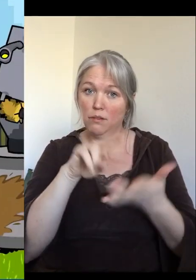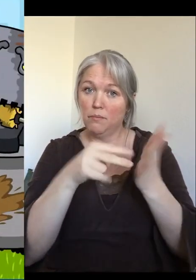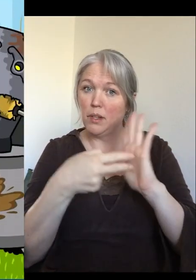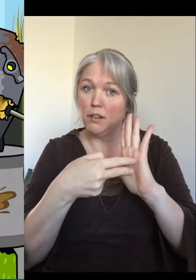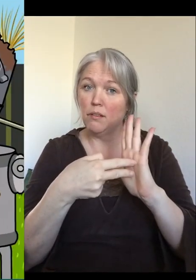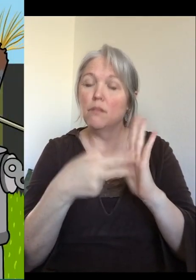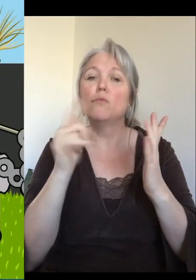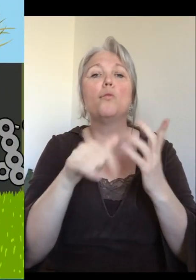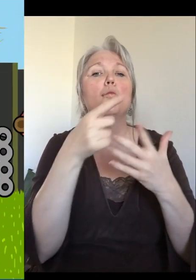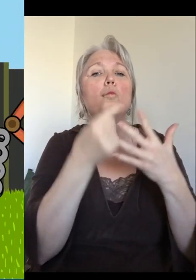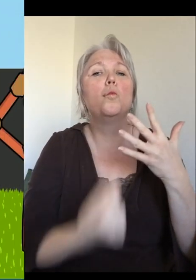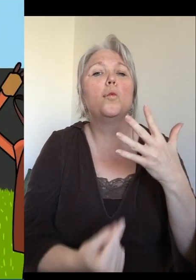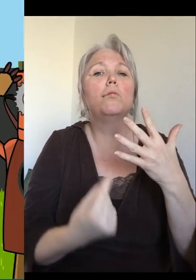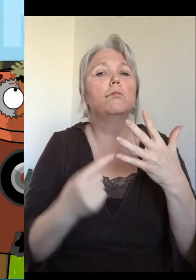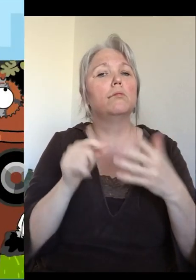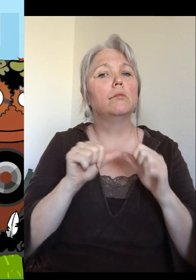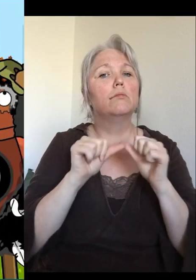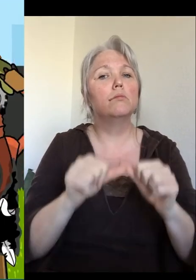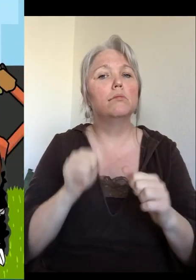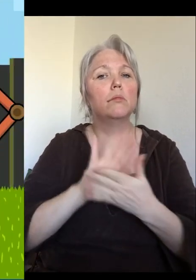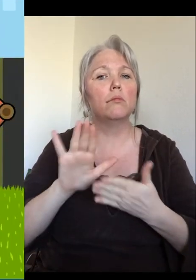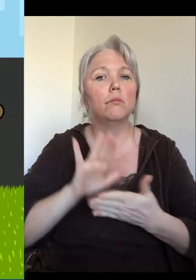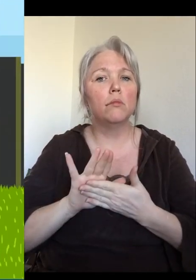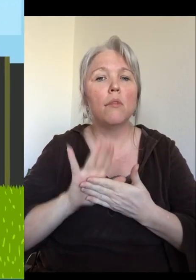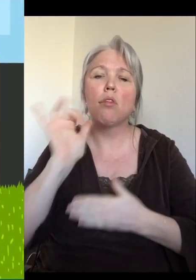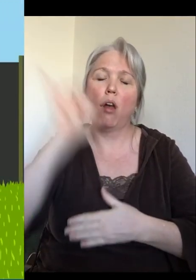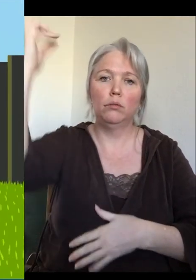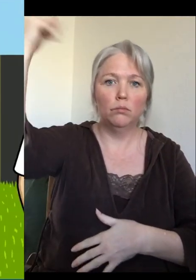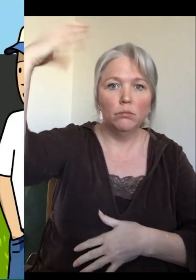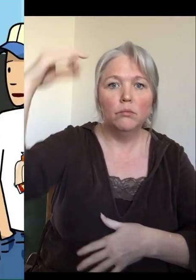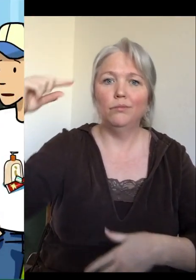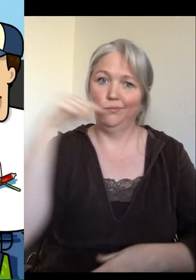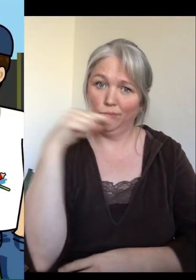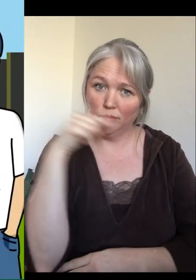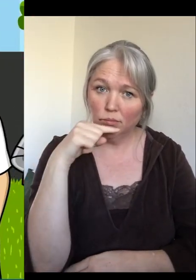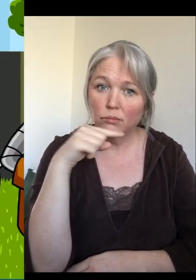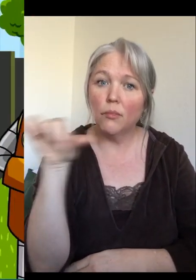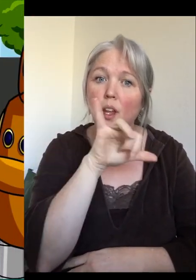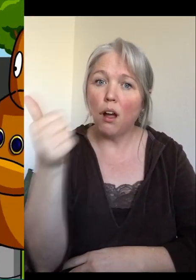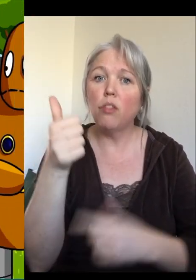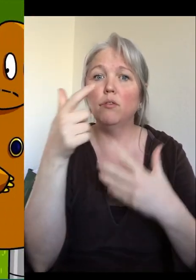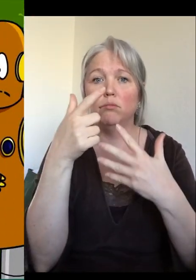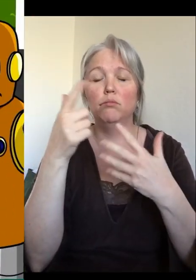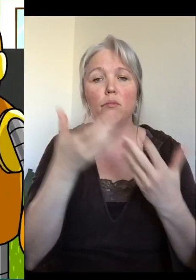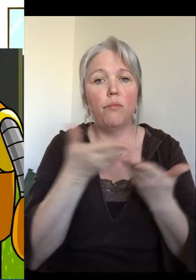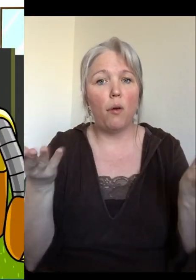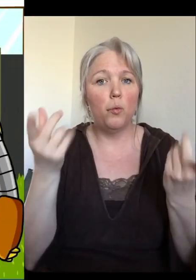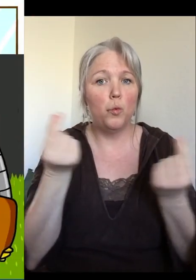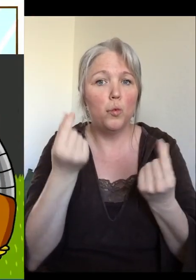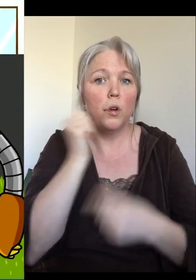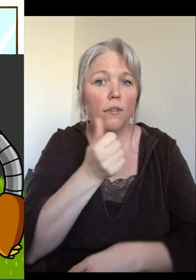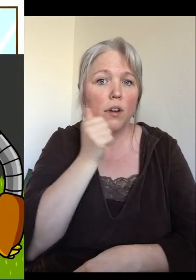activities like showering and brushing our teeth, and other routines that help us maintain a tidy appearance.